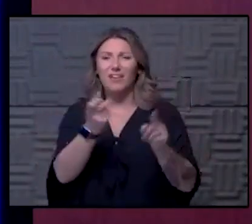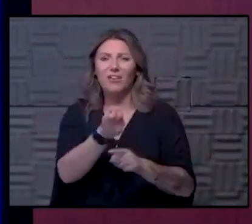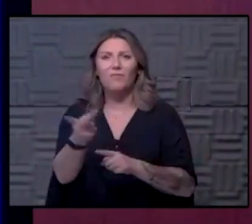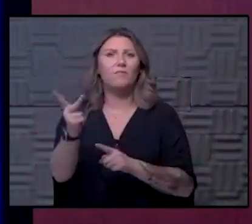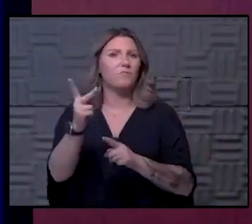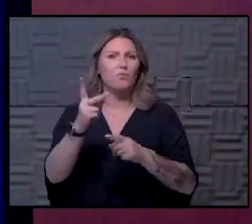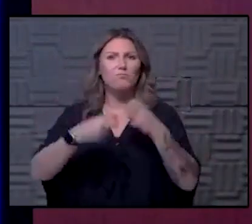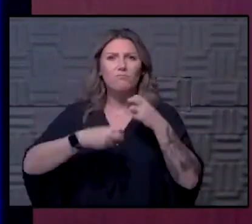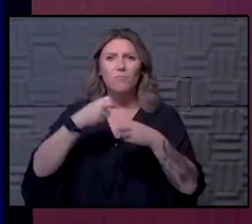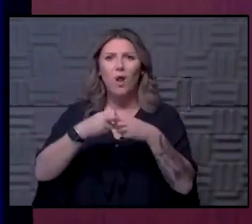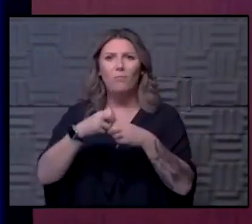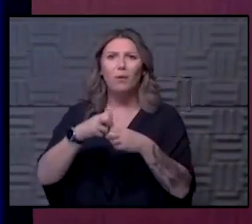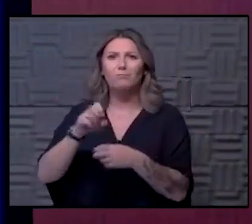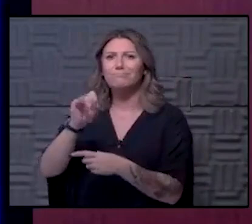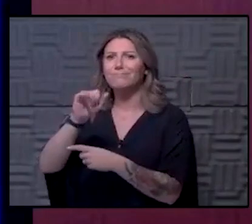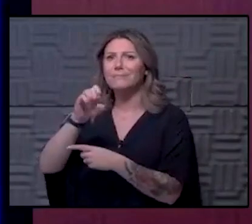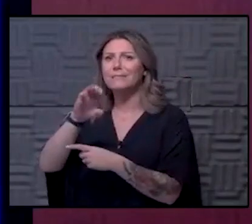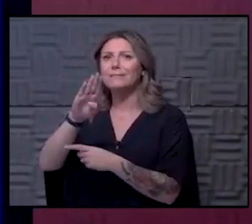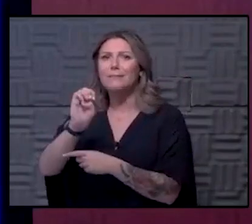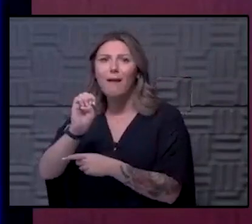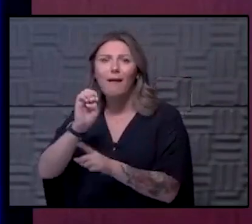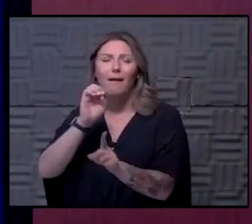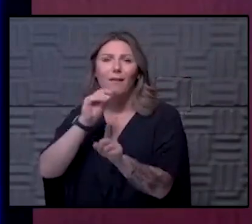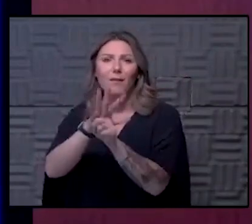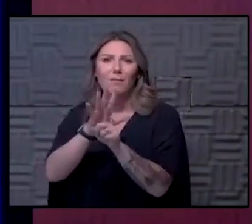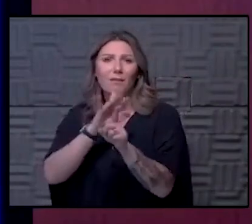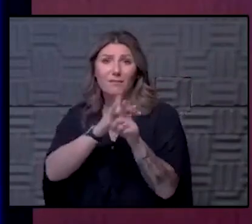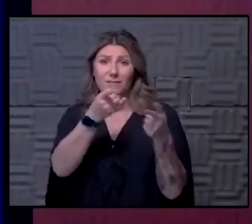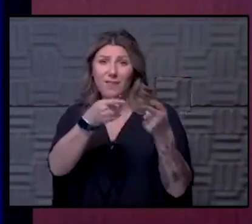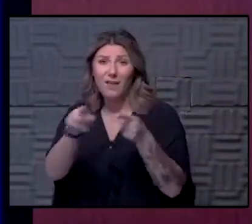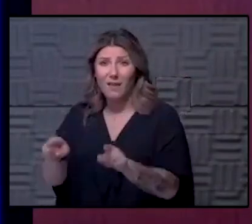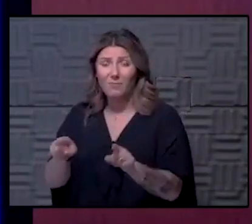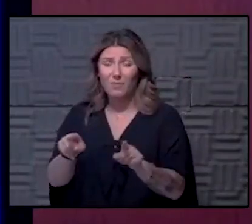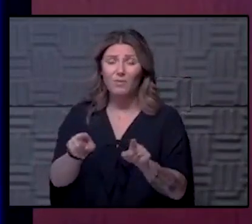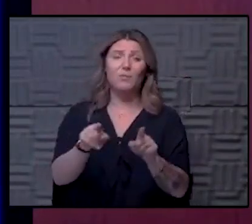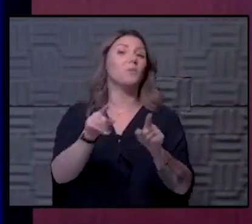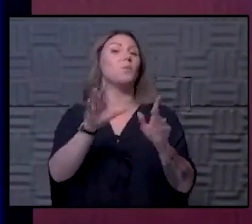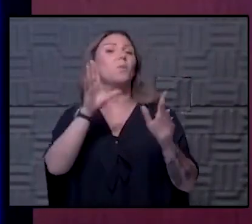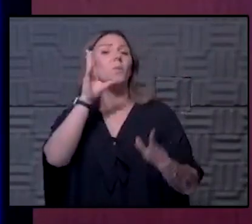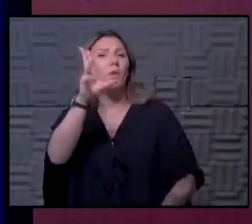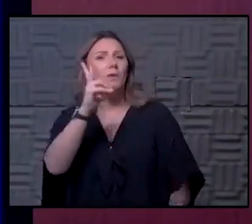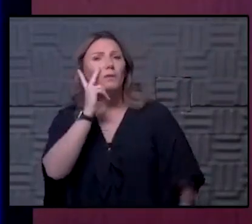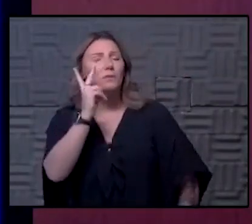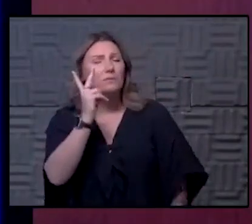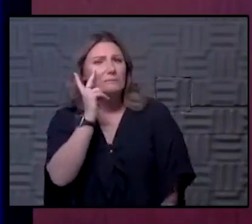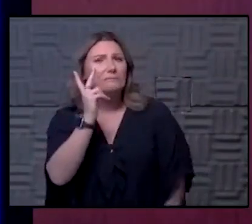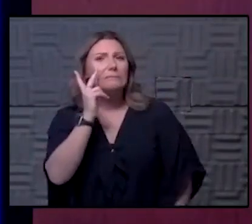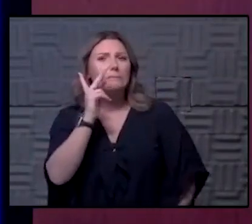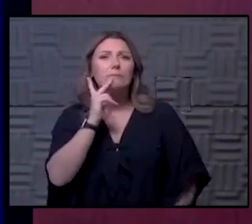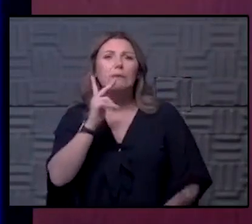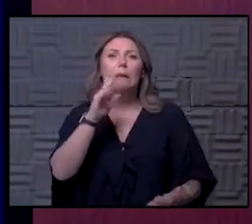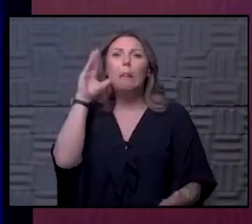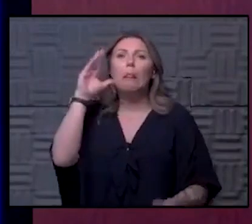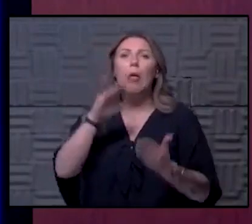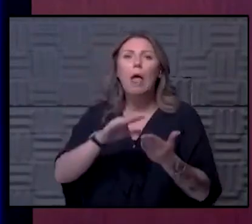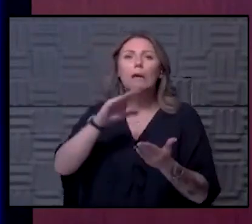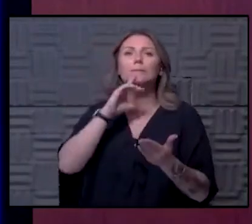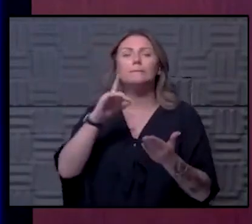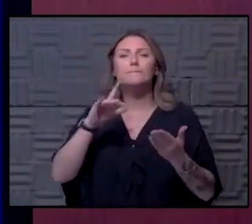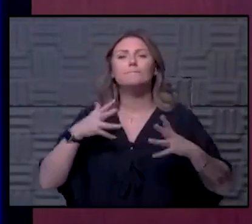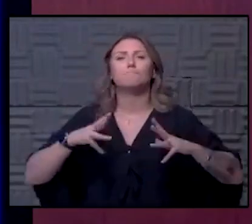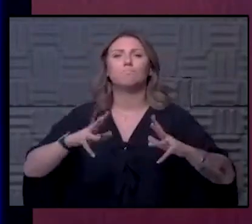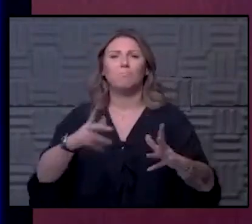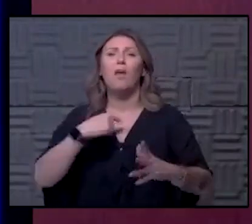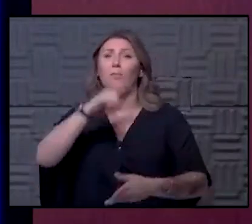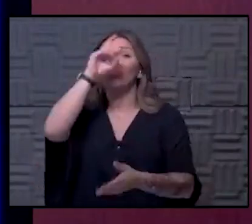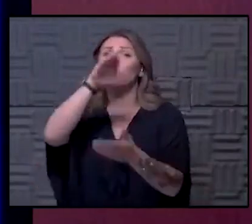of side effects that occur, I do believe we are going to see less vaccine hesitancy. And I think we're starting to see it ebb a